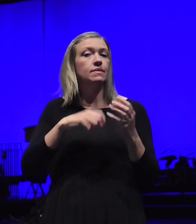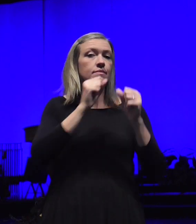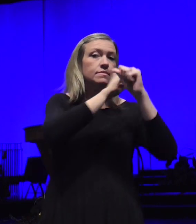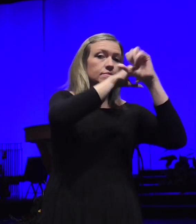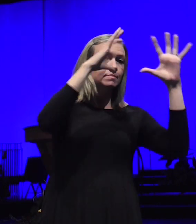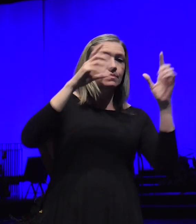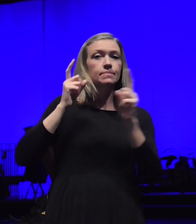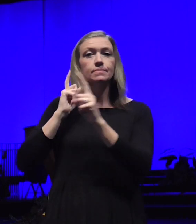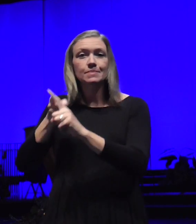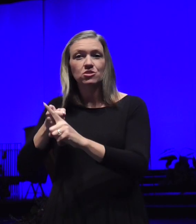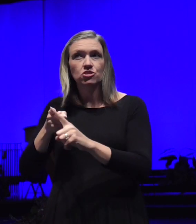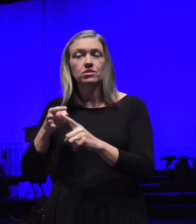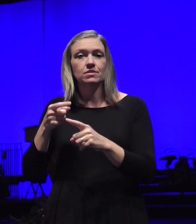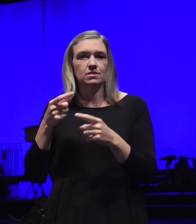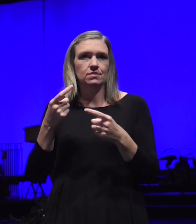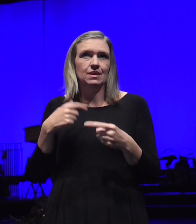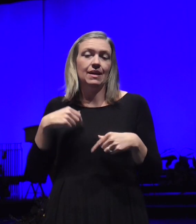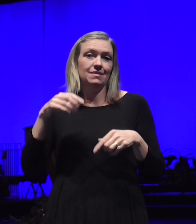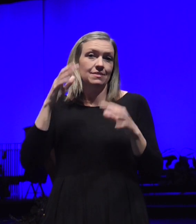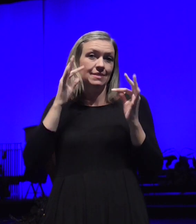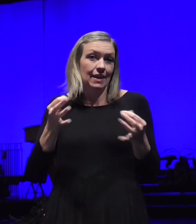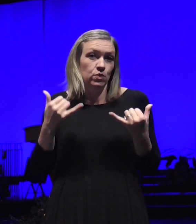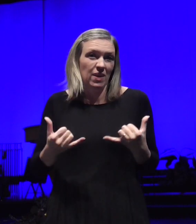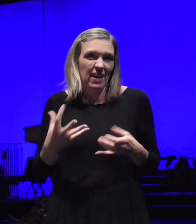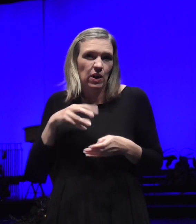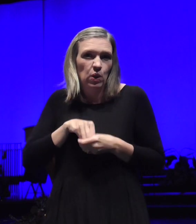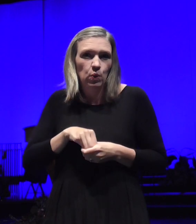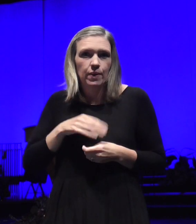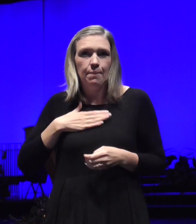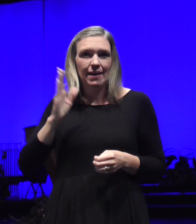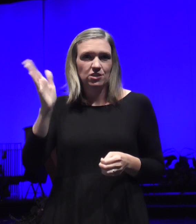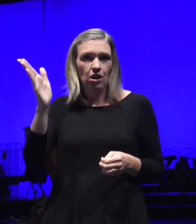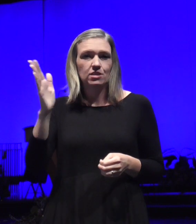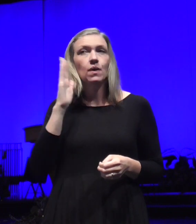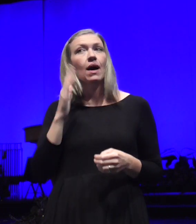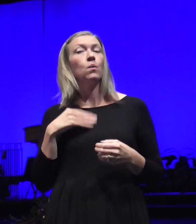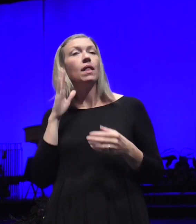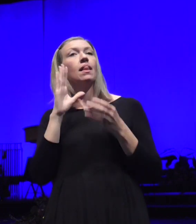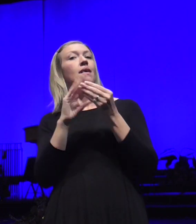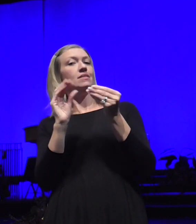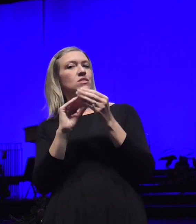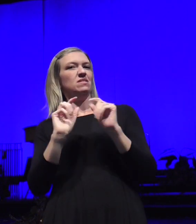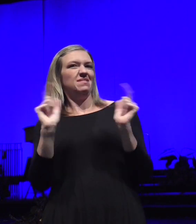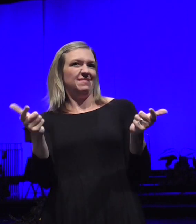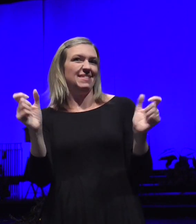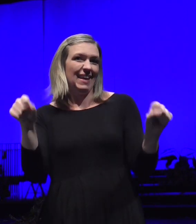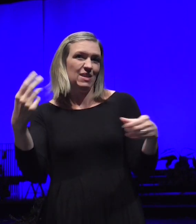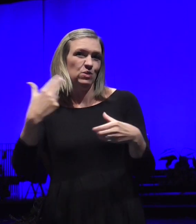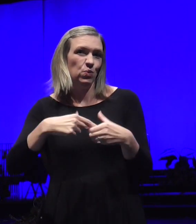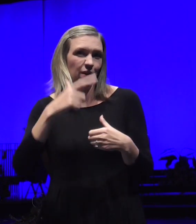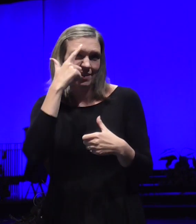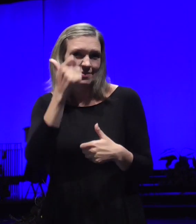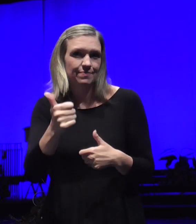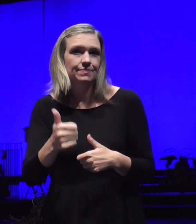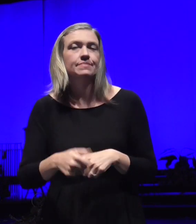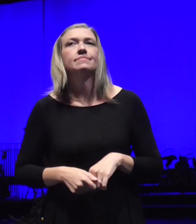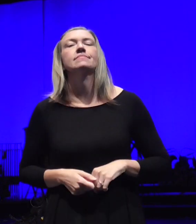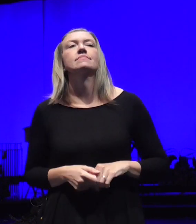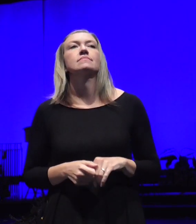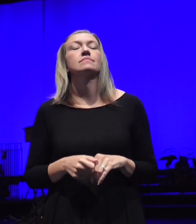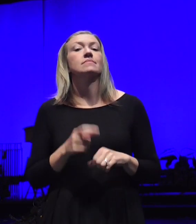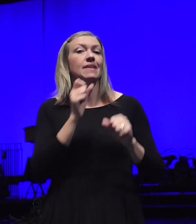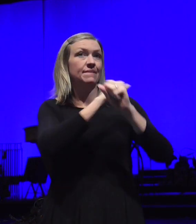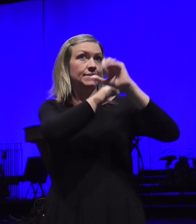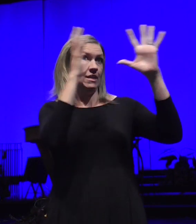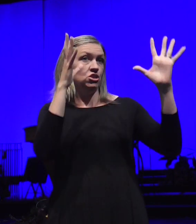today to include it in my talk. And so I'm going to recite it, and you can recite it with me if you'd like.